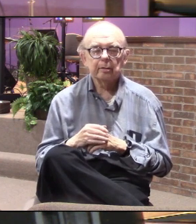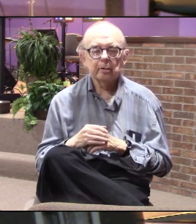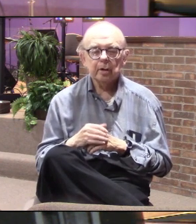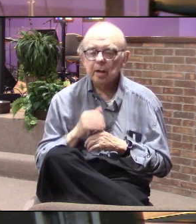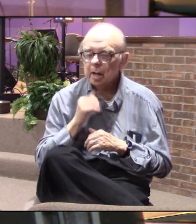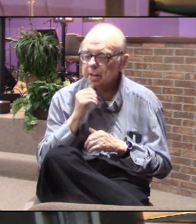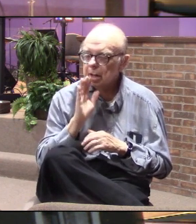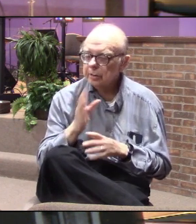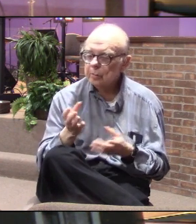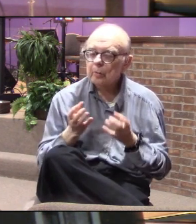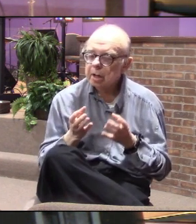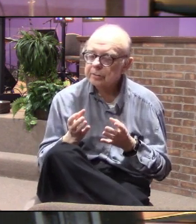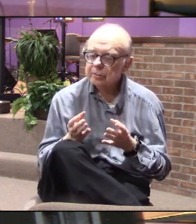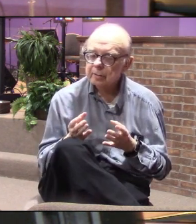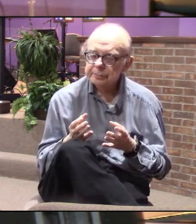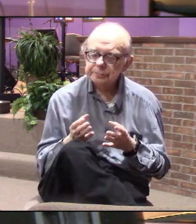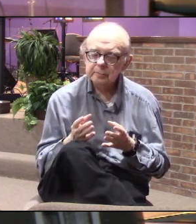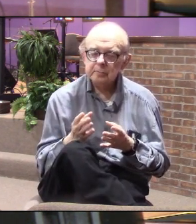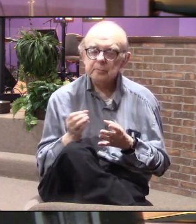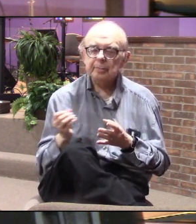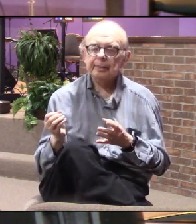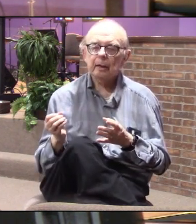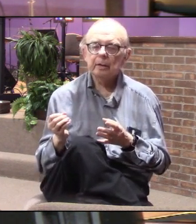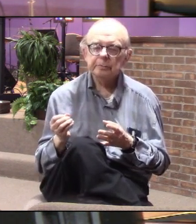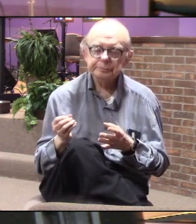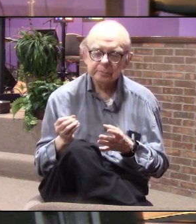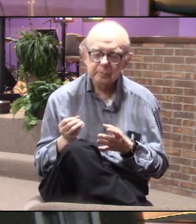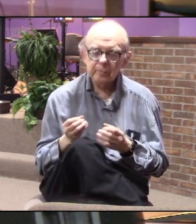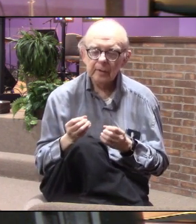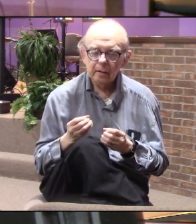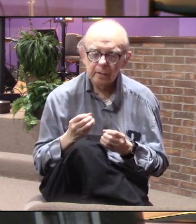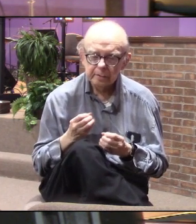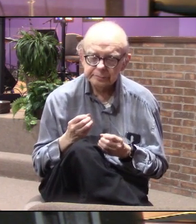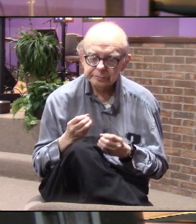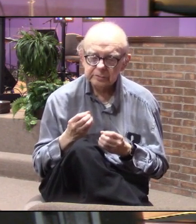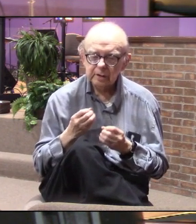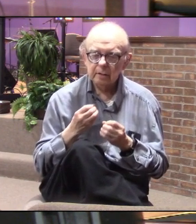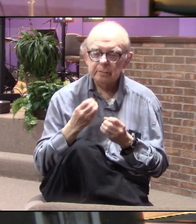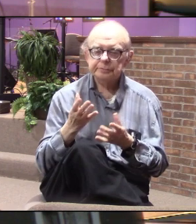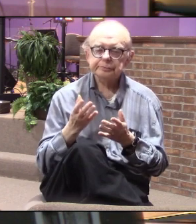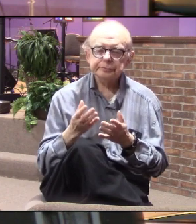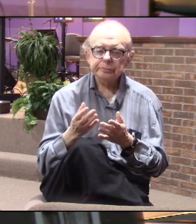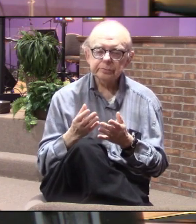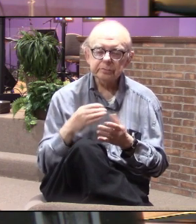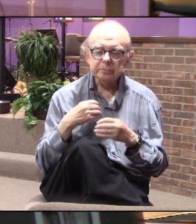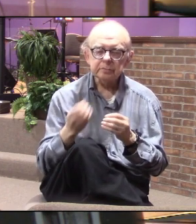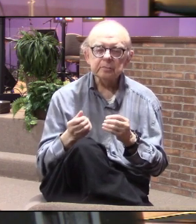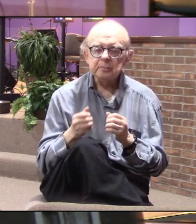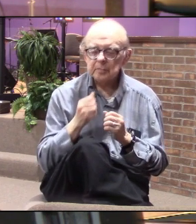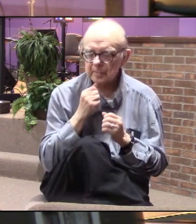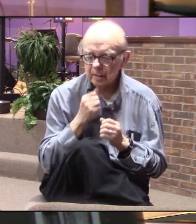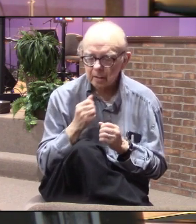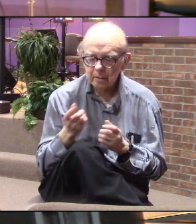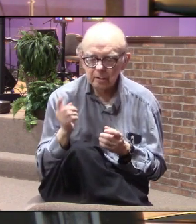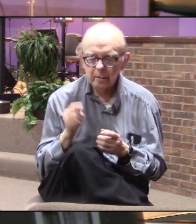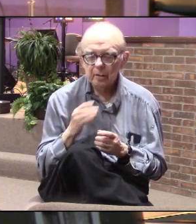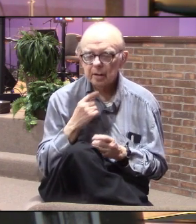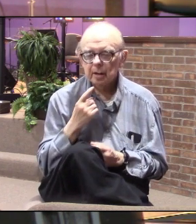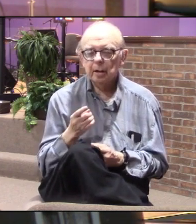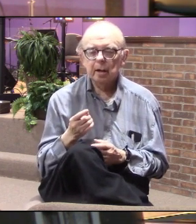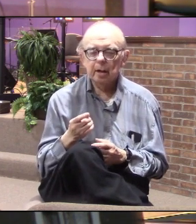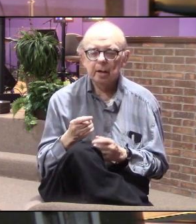Not your want. So may I let you into a little secret where God